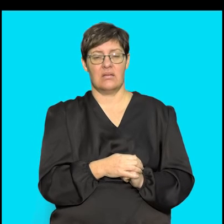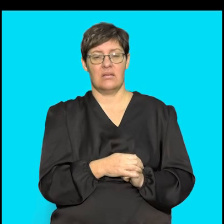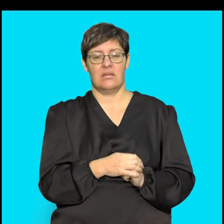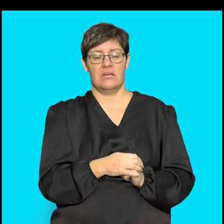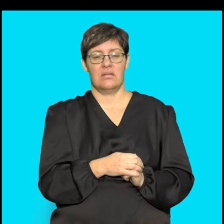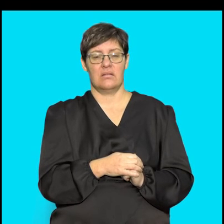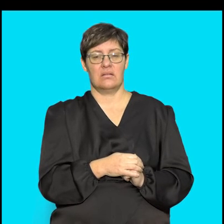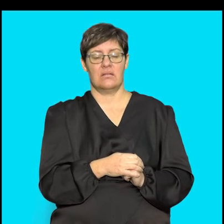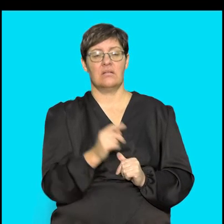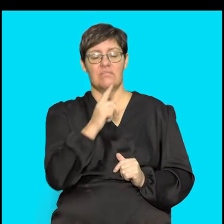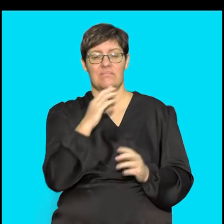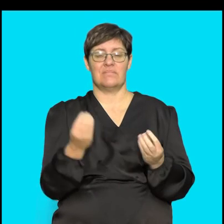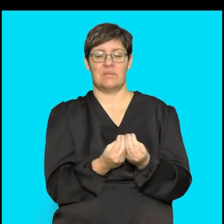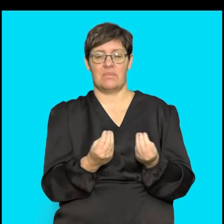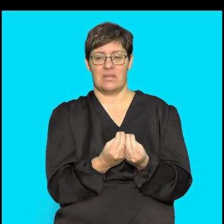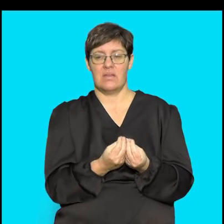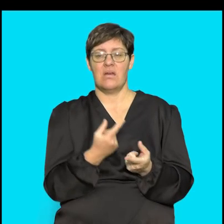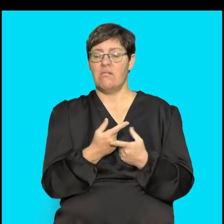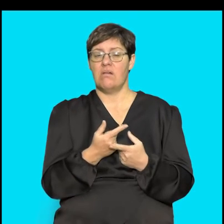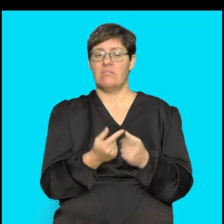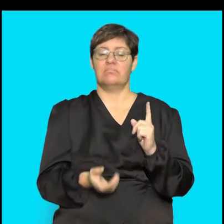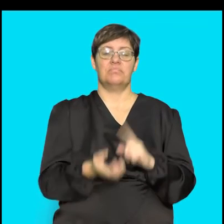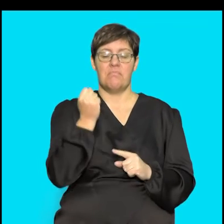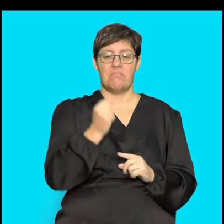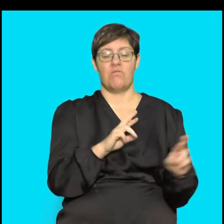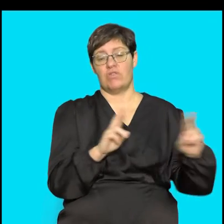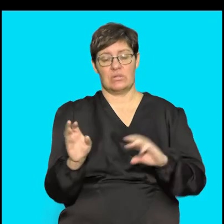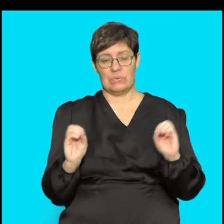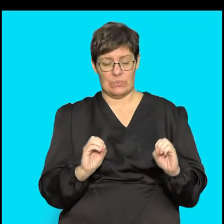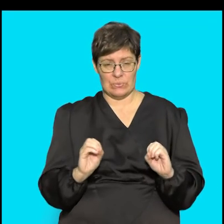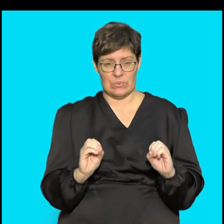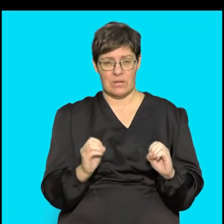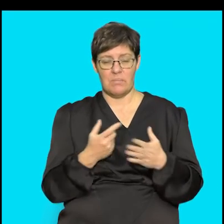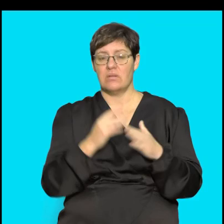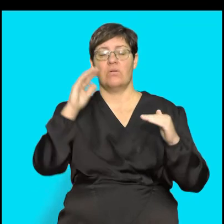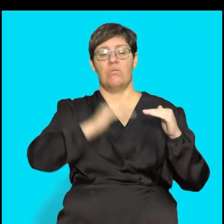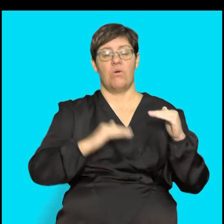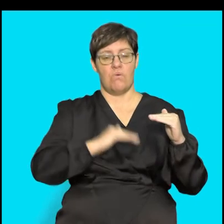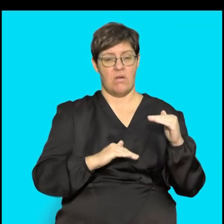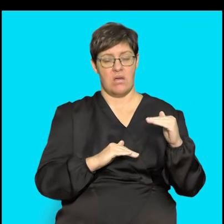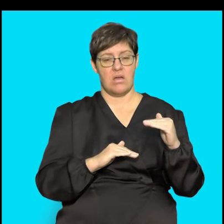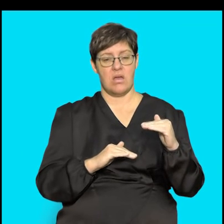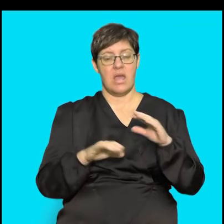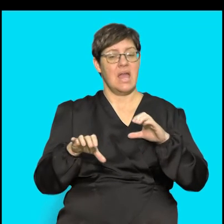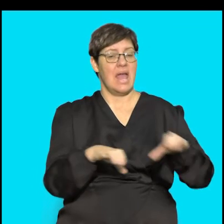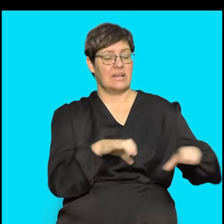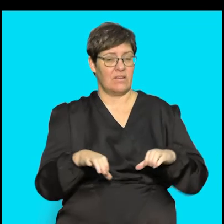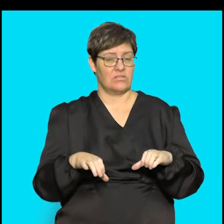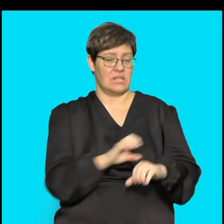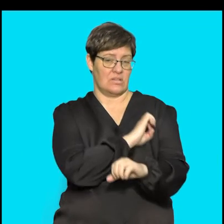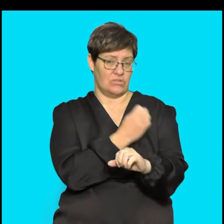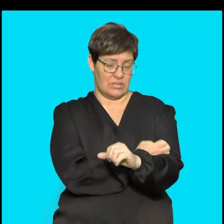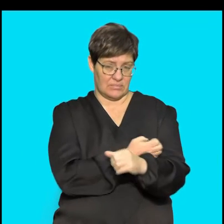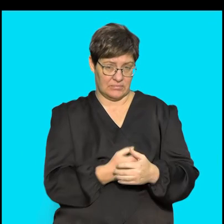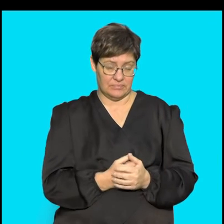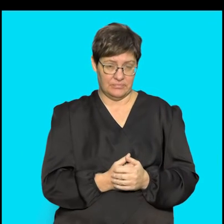that a catalyst is a substance that does not take part in the reaction, but it lowers the activation